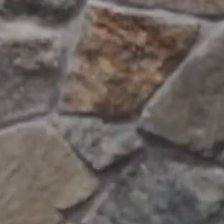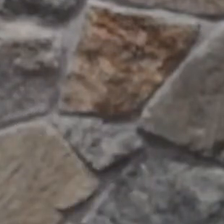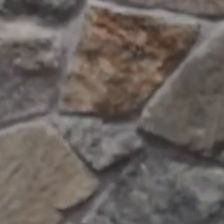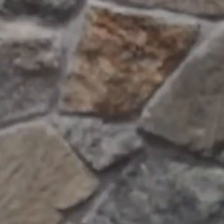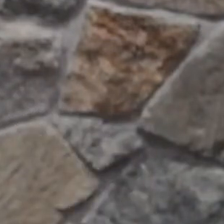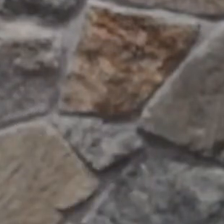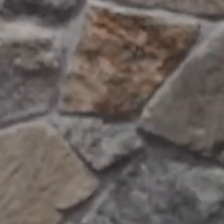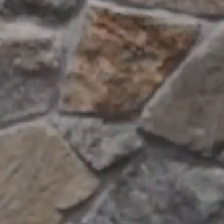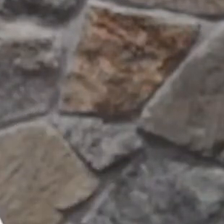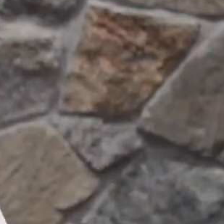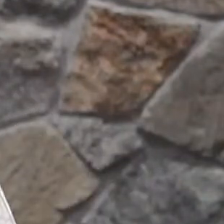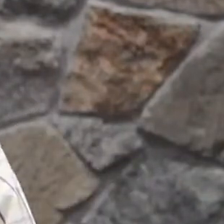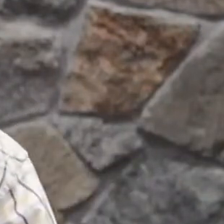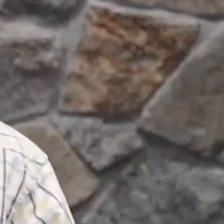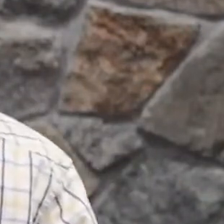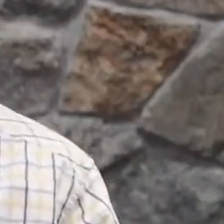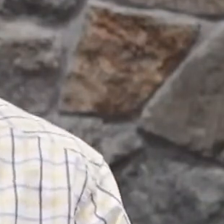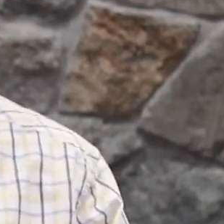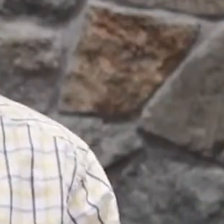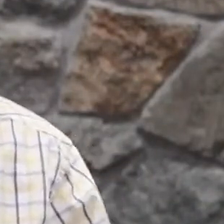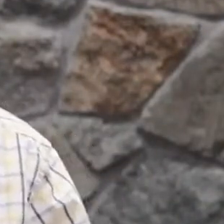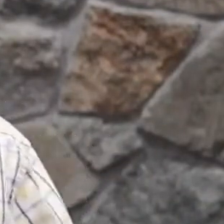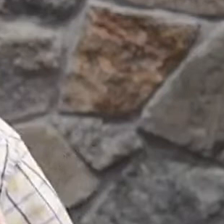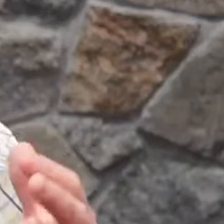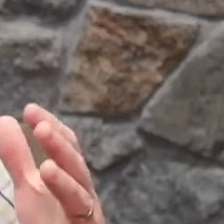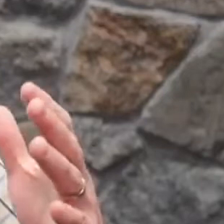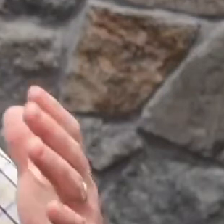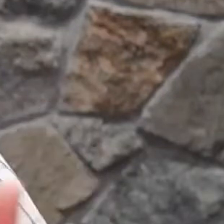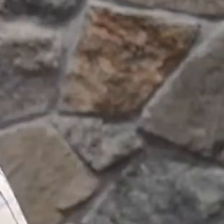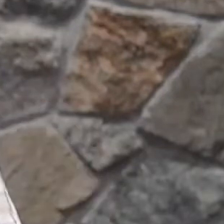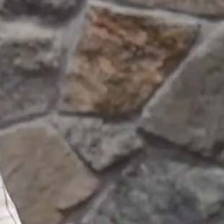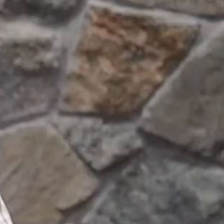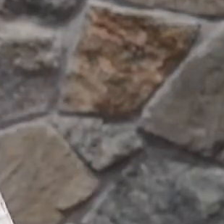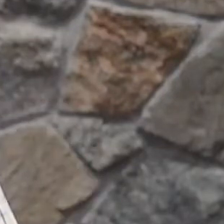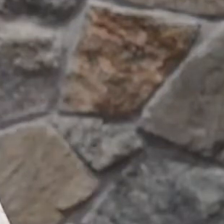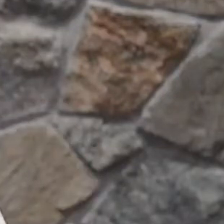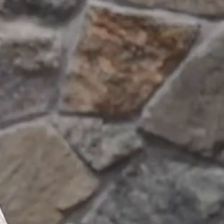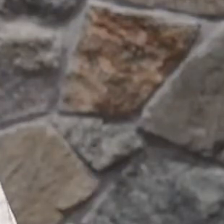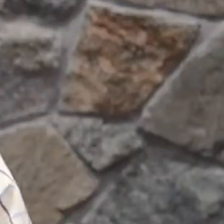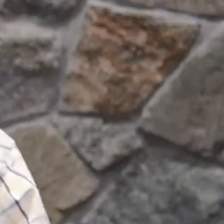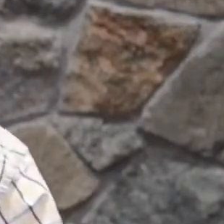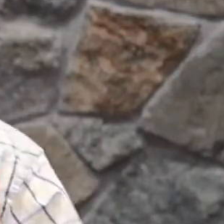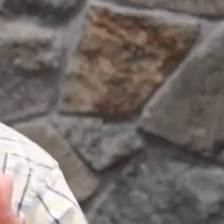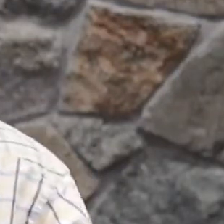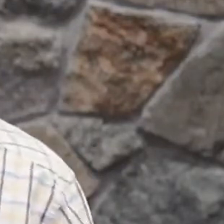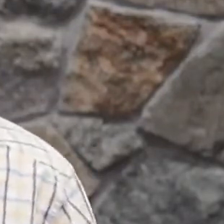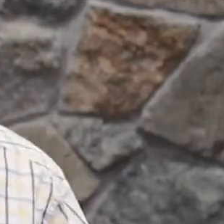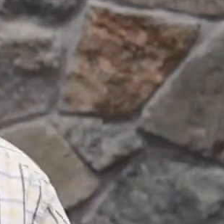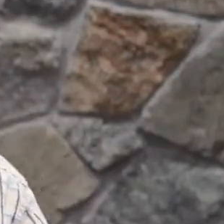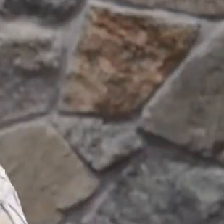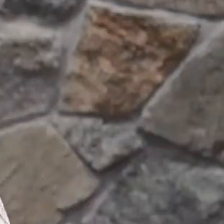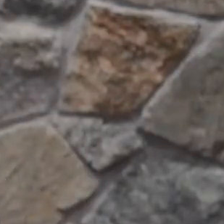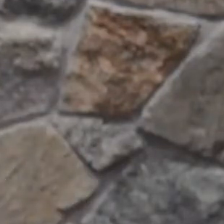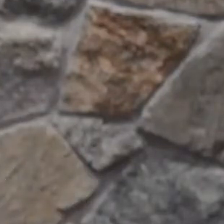mention that at Mother's Day, we began a program here that supports the pregnancy resource centers in both Brattleboro,